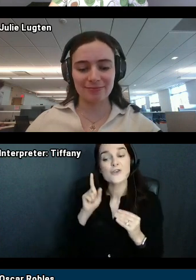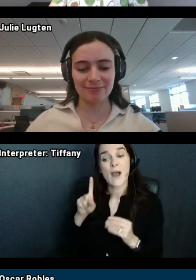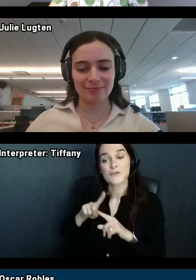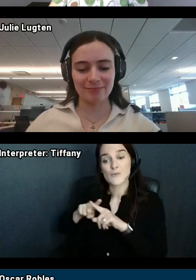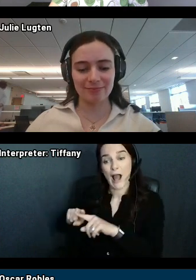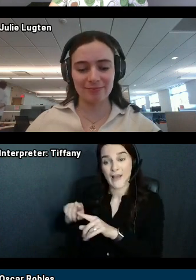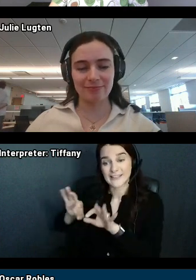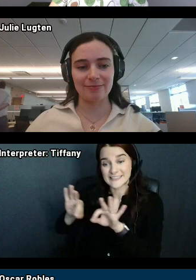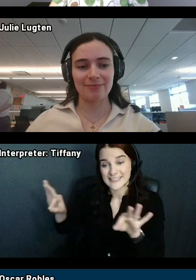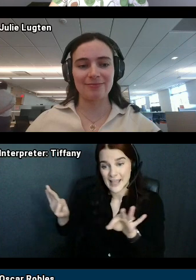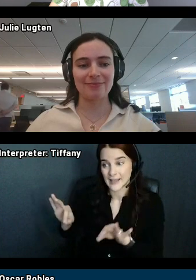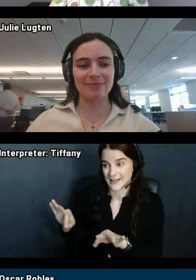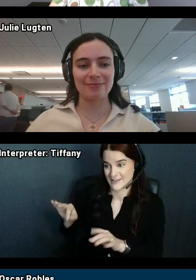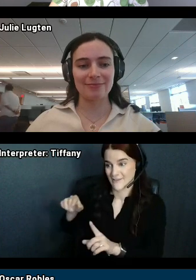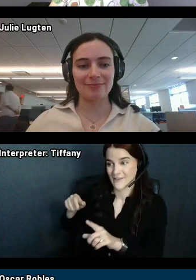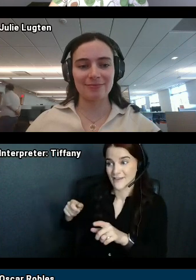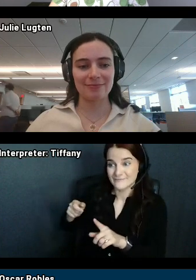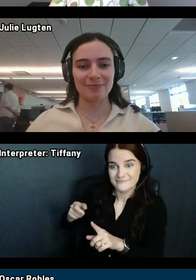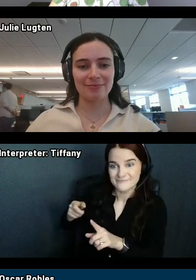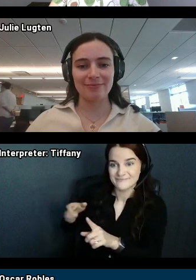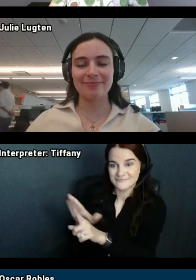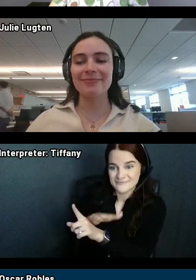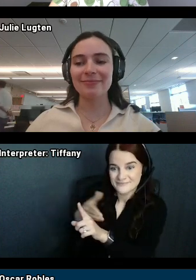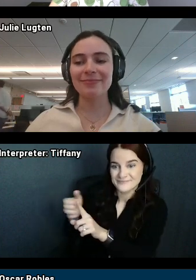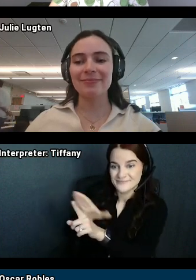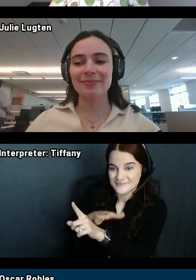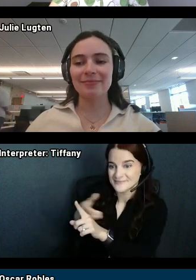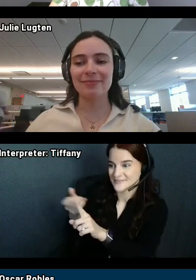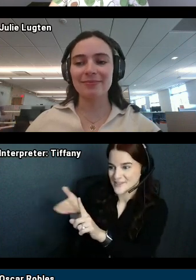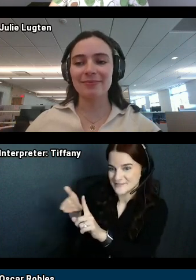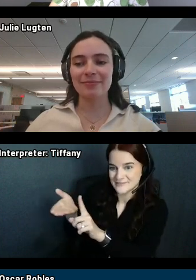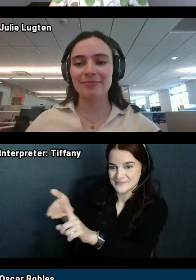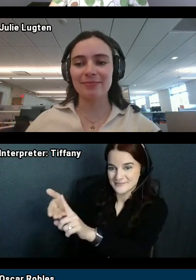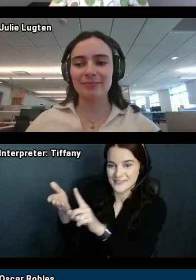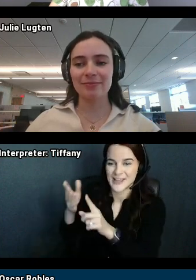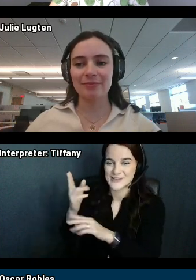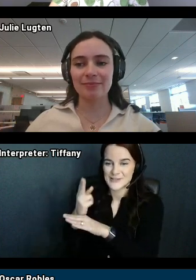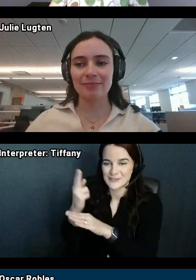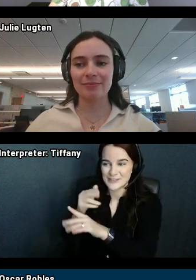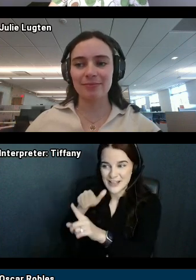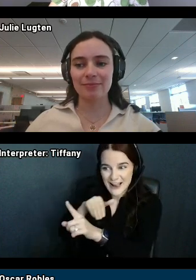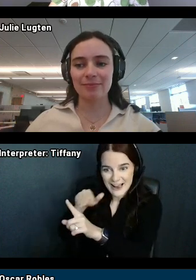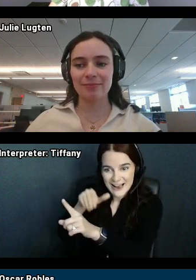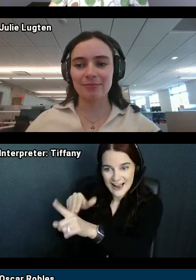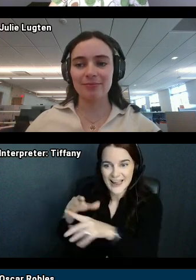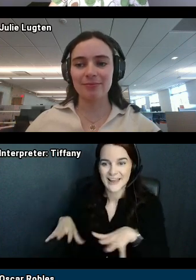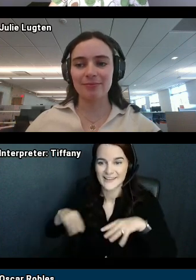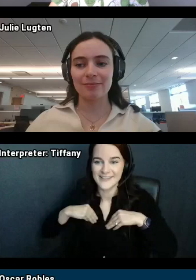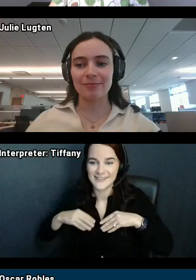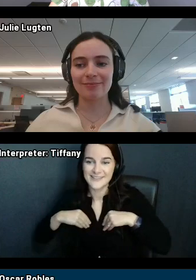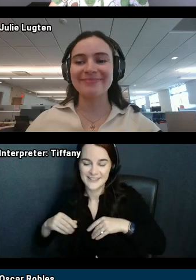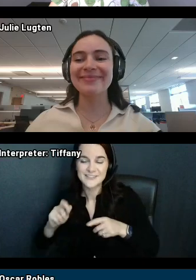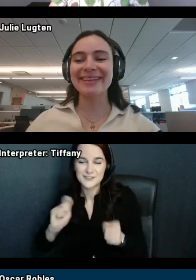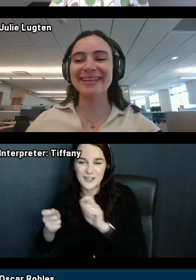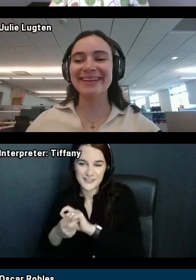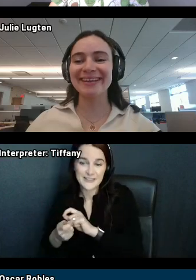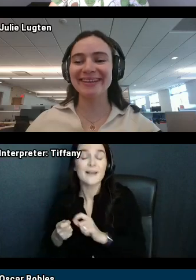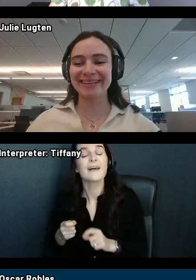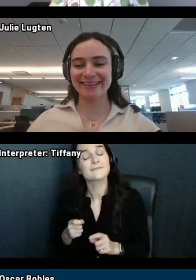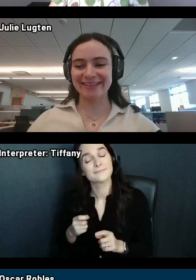constantly nagging your users to adopt the changes. And to be honest, you'll probably need a little bit of nagging, even with a